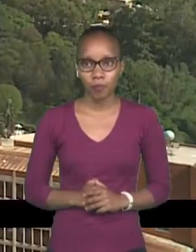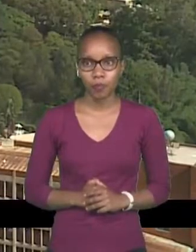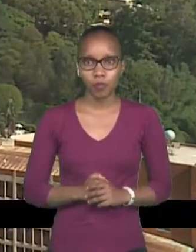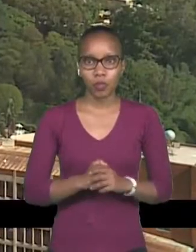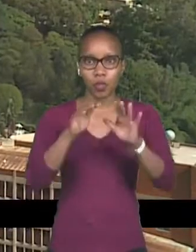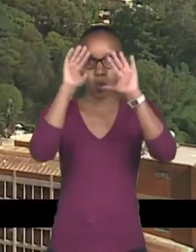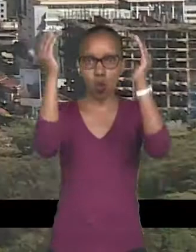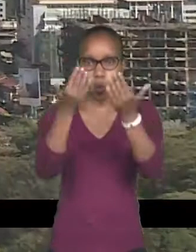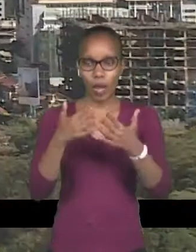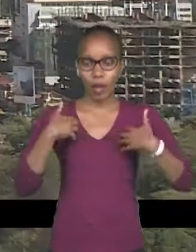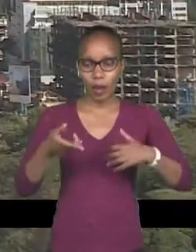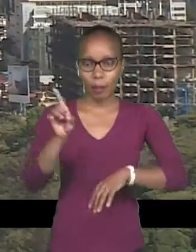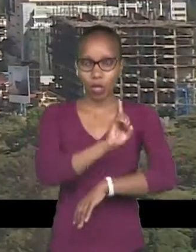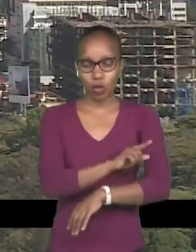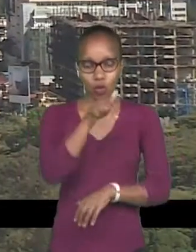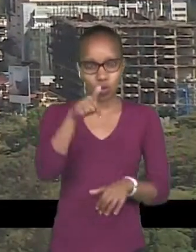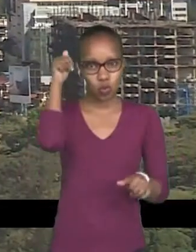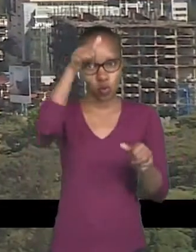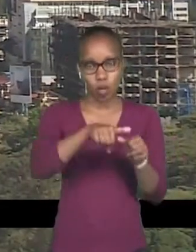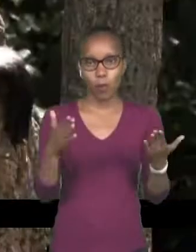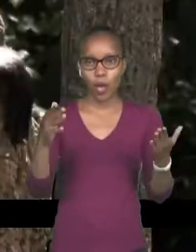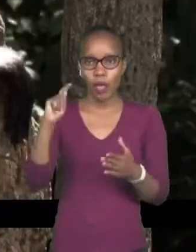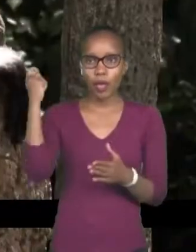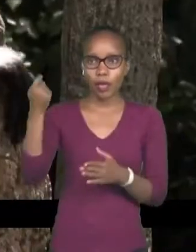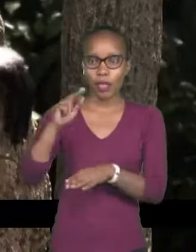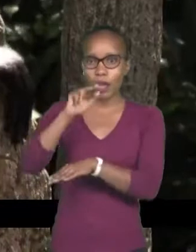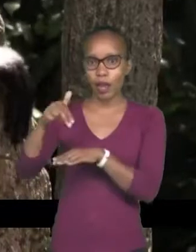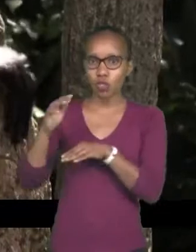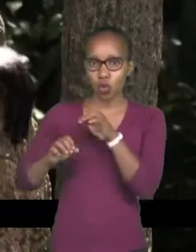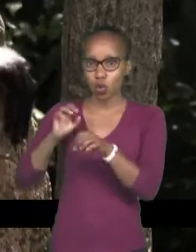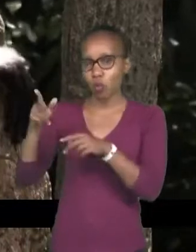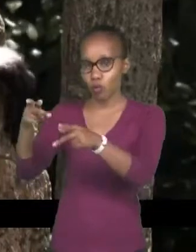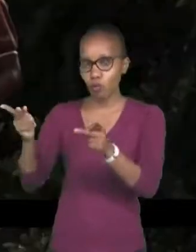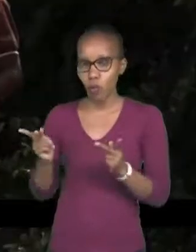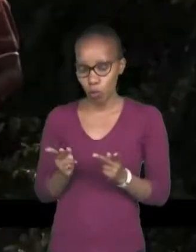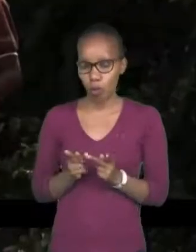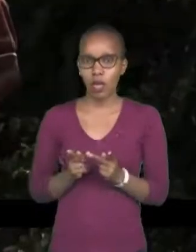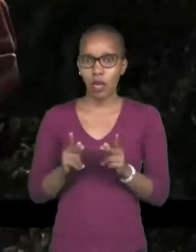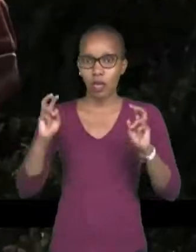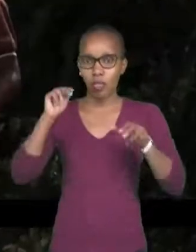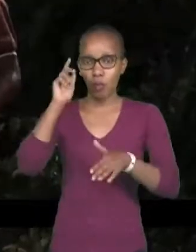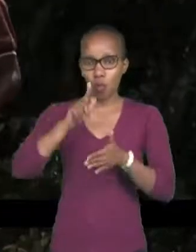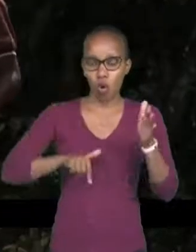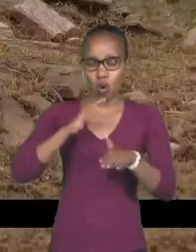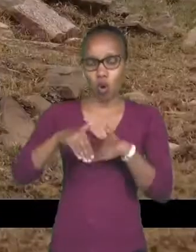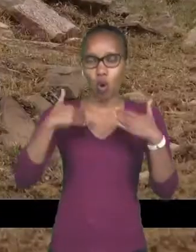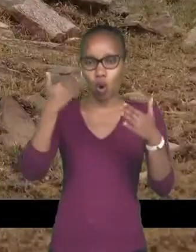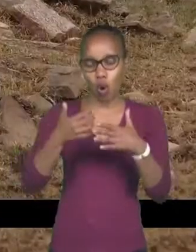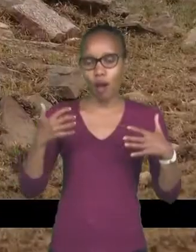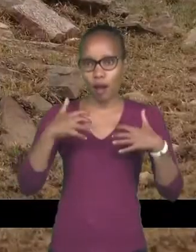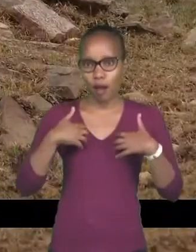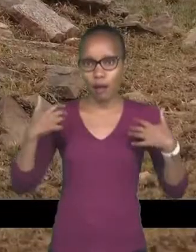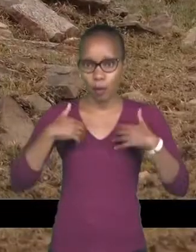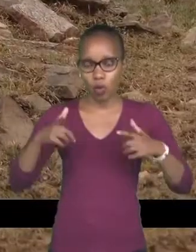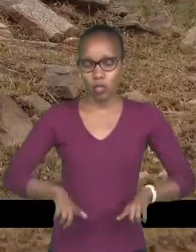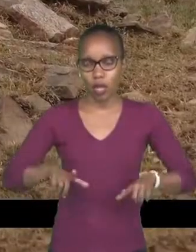The World Wildlife Day was today observed at the Kenya National Theatre in Nairobi, with the theme Sustaining All Life on Earth, which includes all animal and plant species as well as